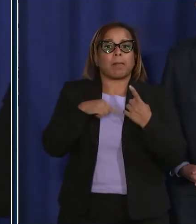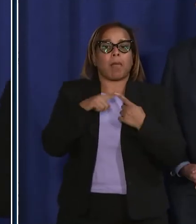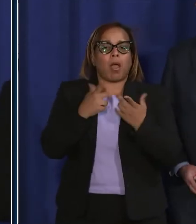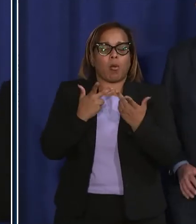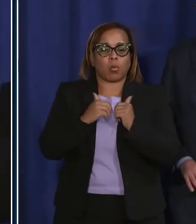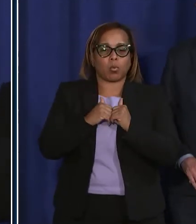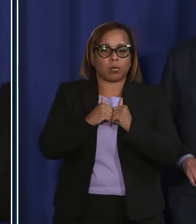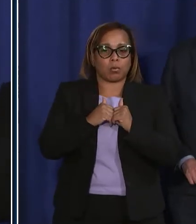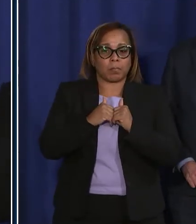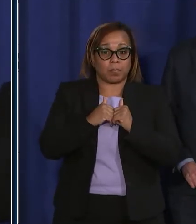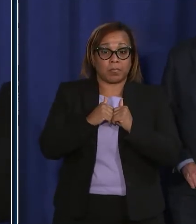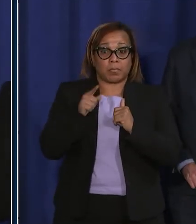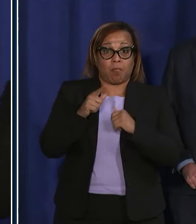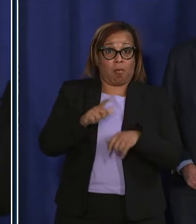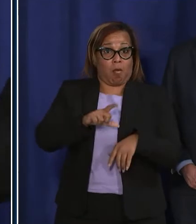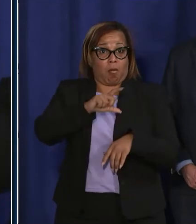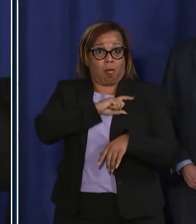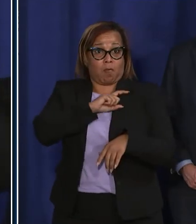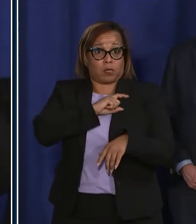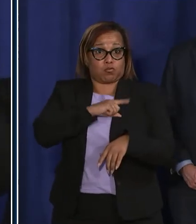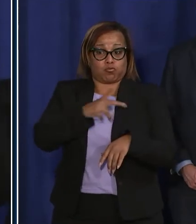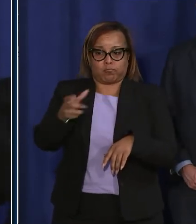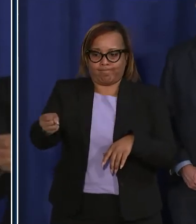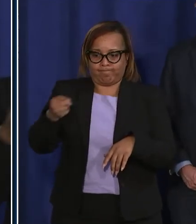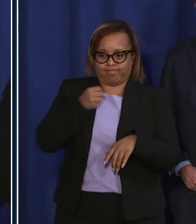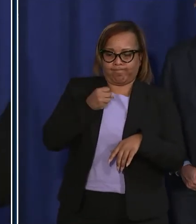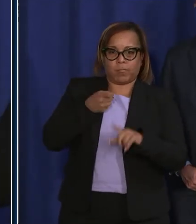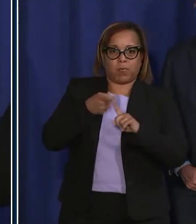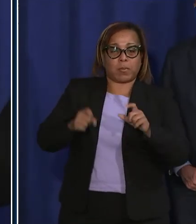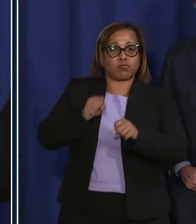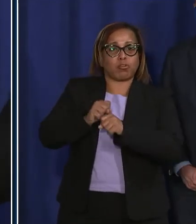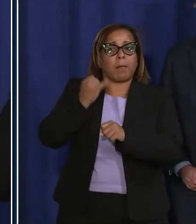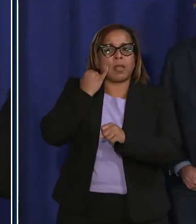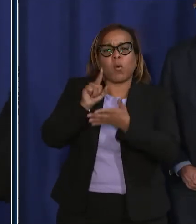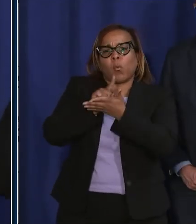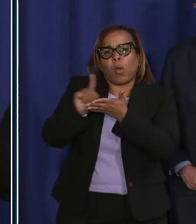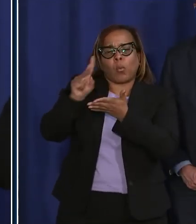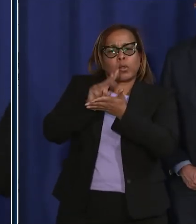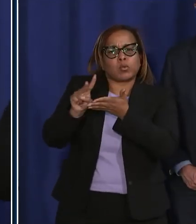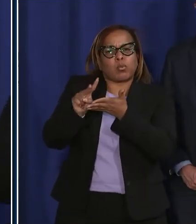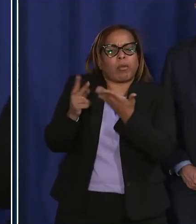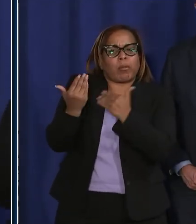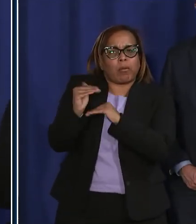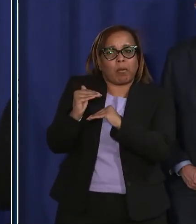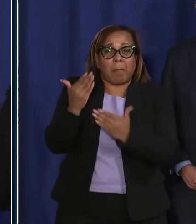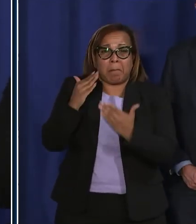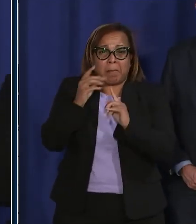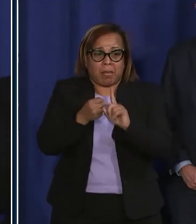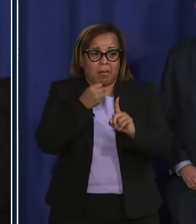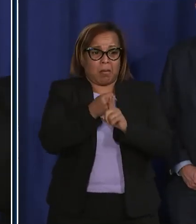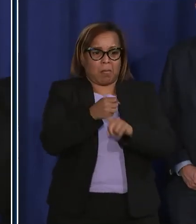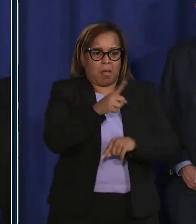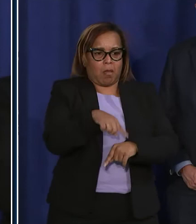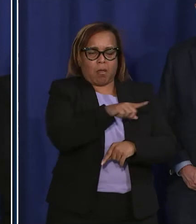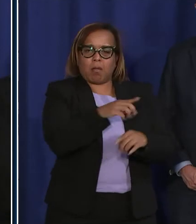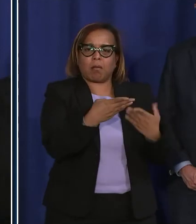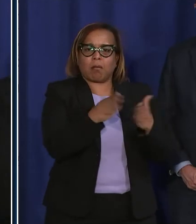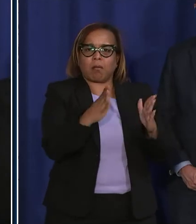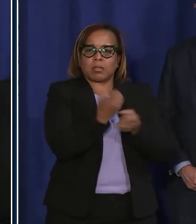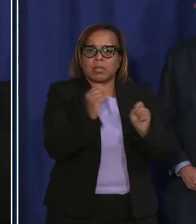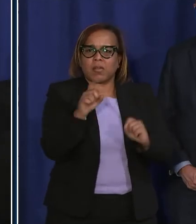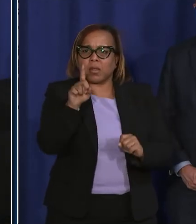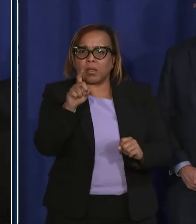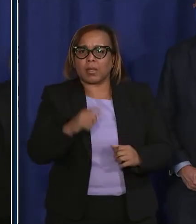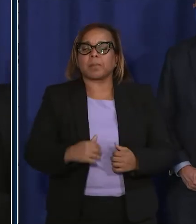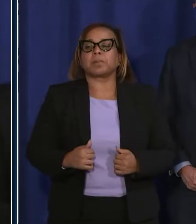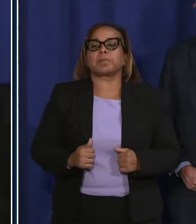how removing officers from the job, even if it's only for a week or two, might impact public safety? Well,